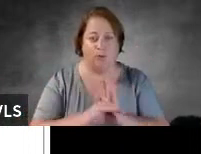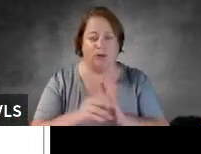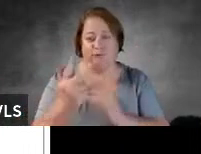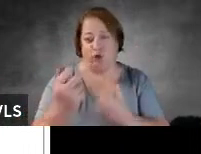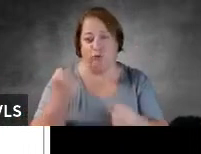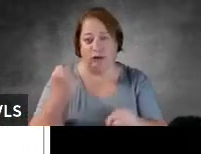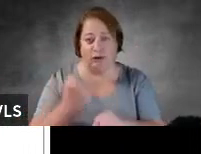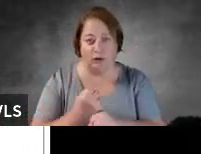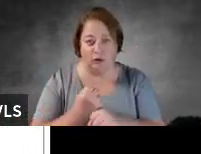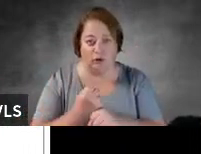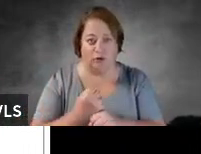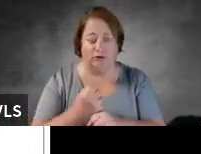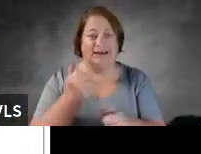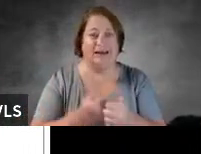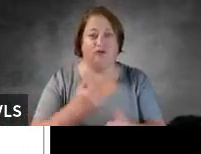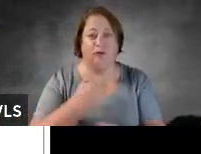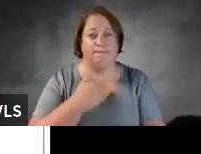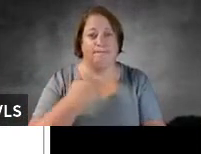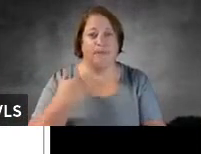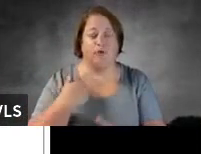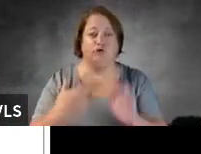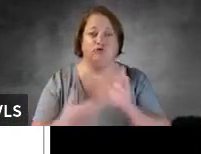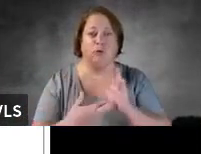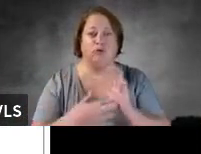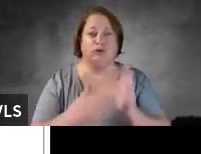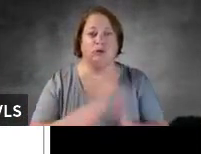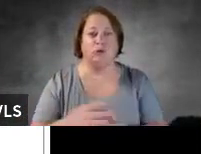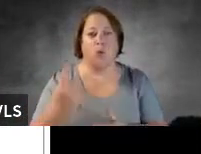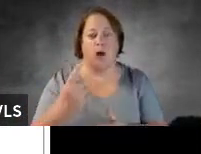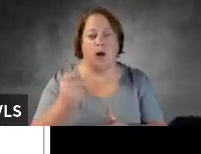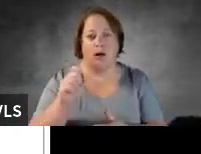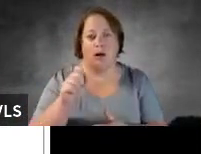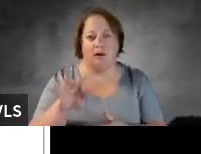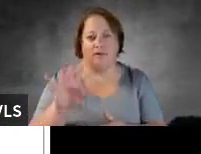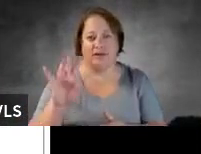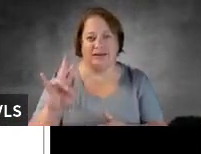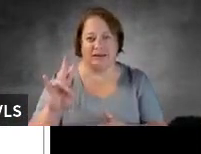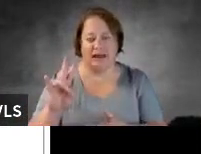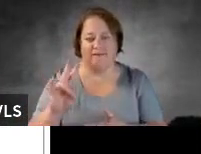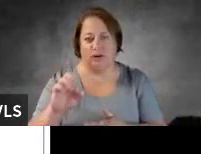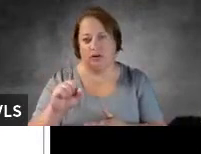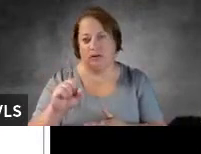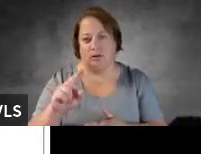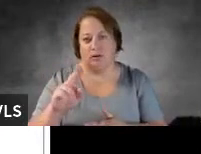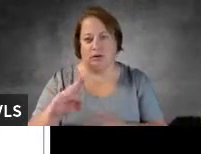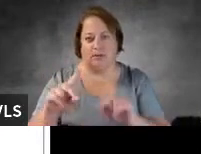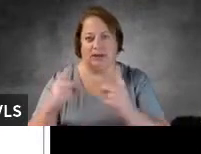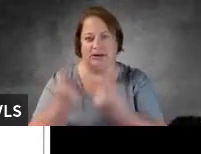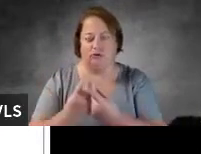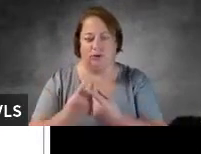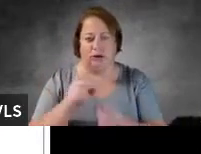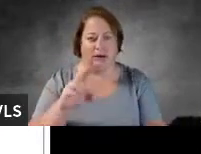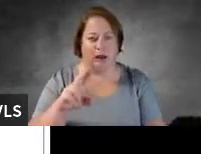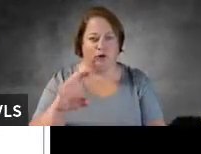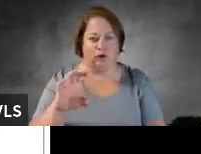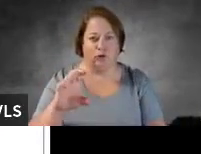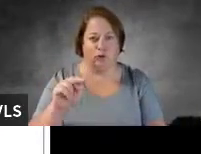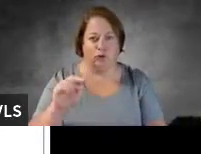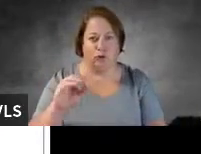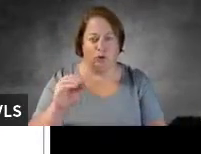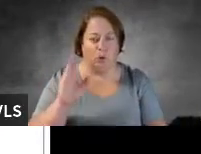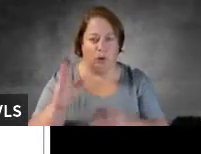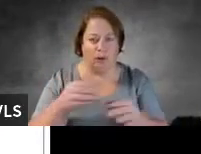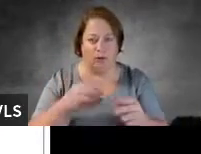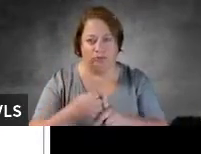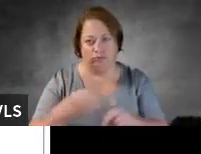3 years. Each of our board members represents one of seven sub-districts, and Dr. Cunha will go into more detail about